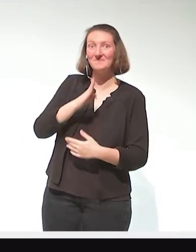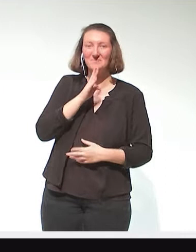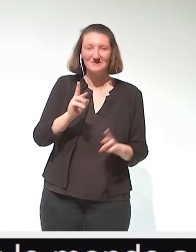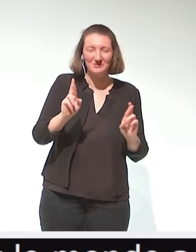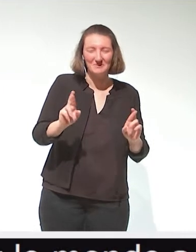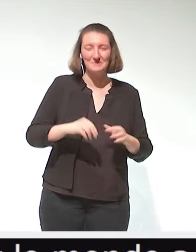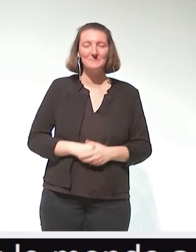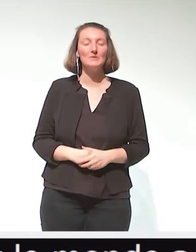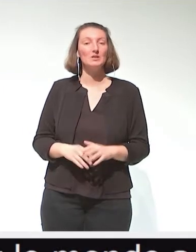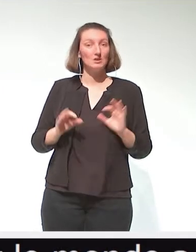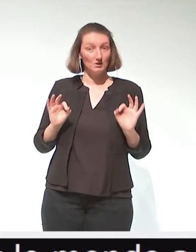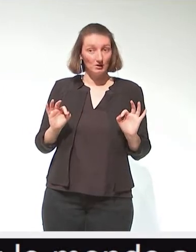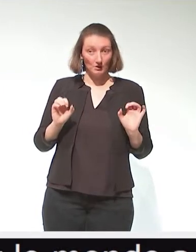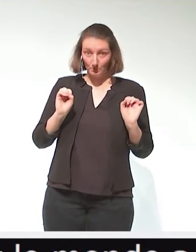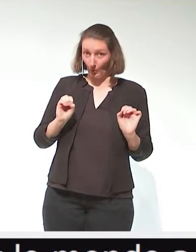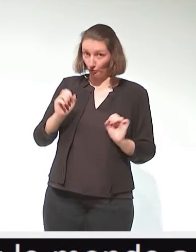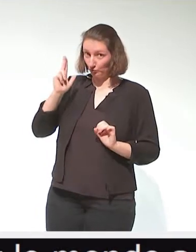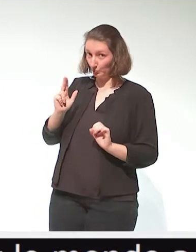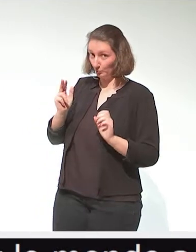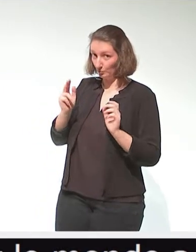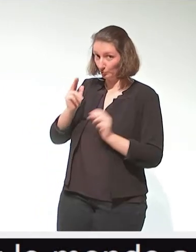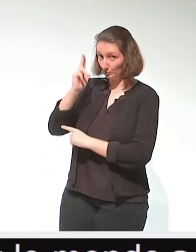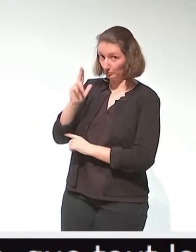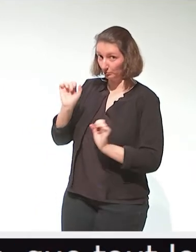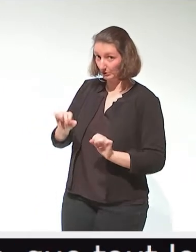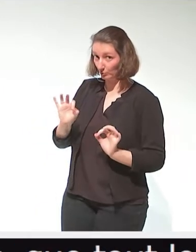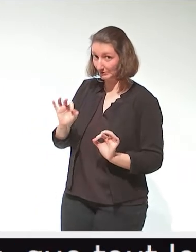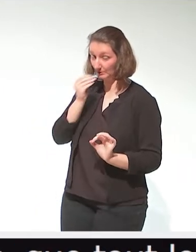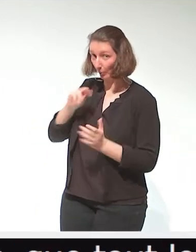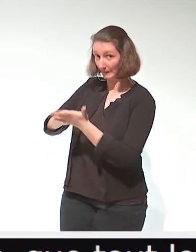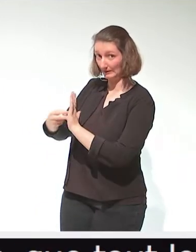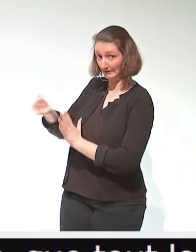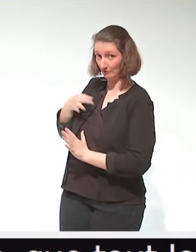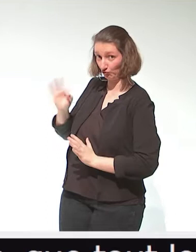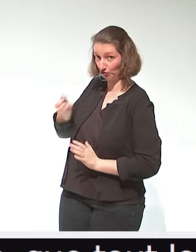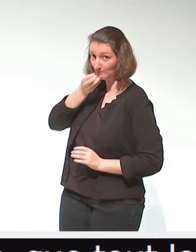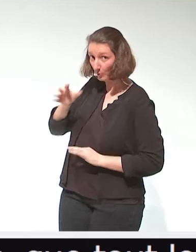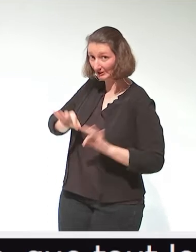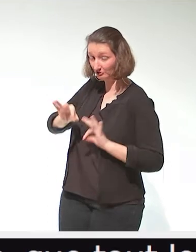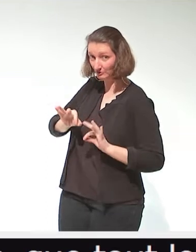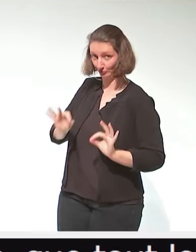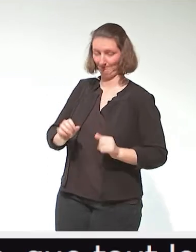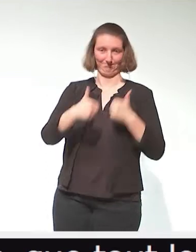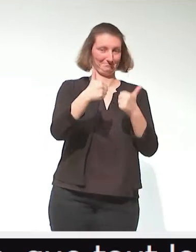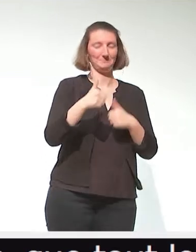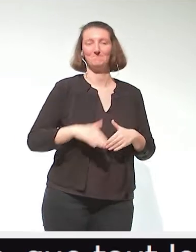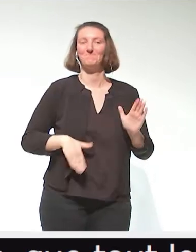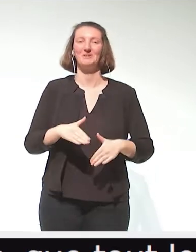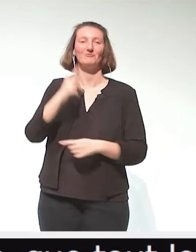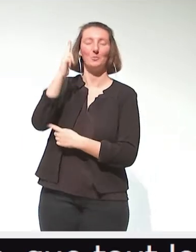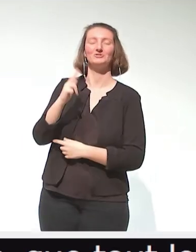I hope everybody enjoyed their work and lunch. Do I get the green light for starting?